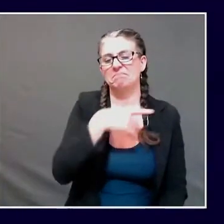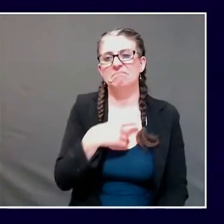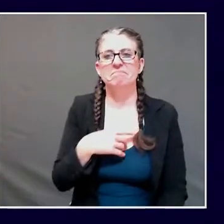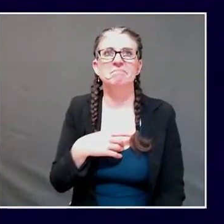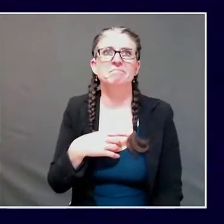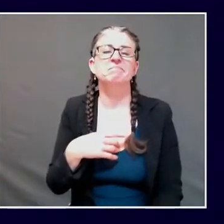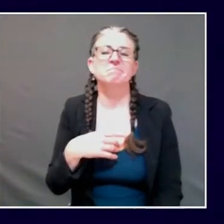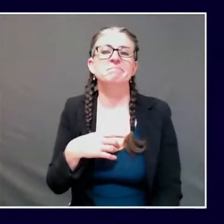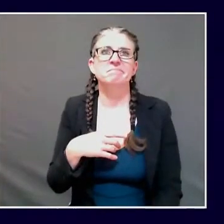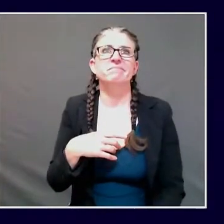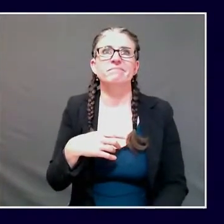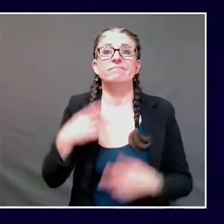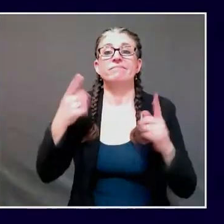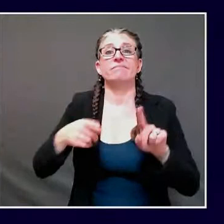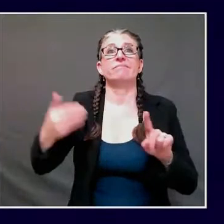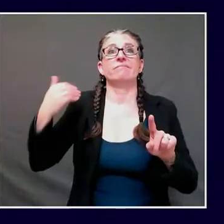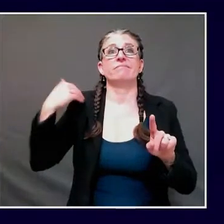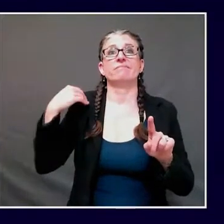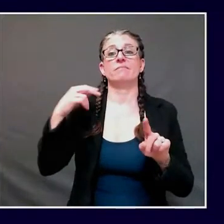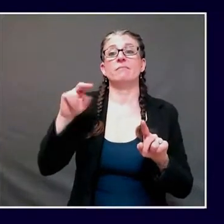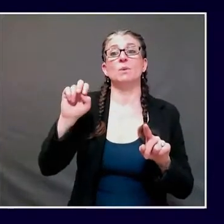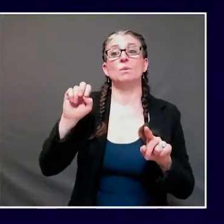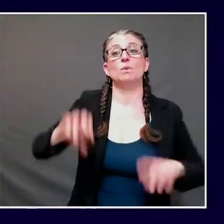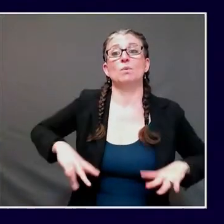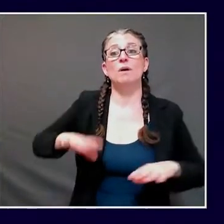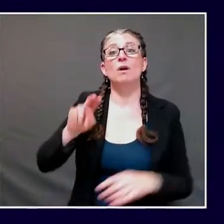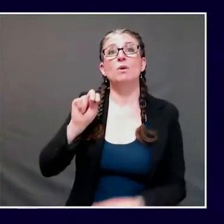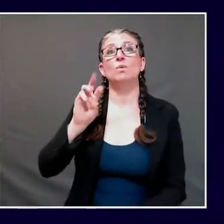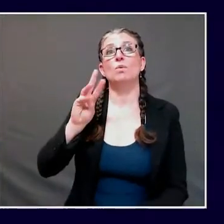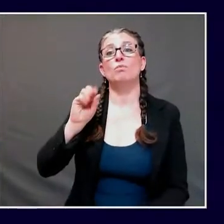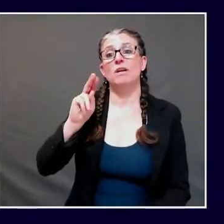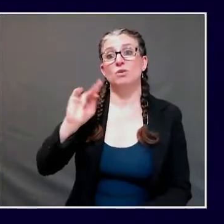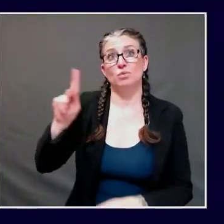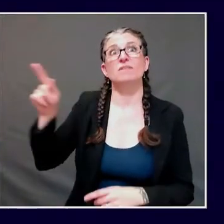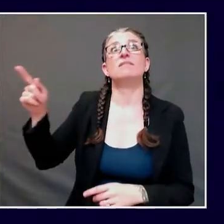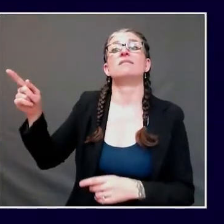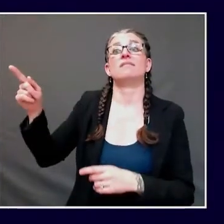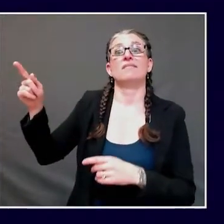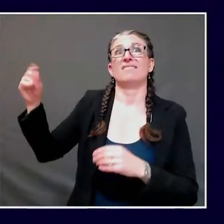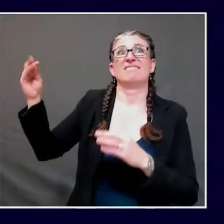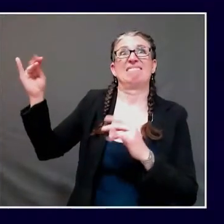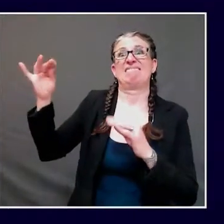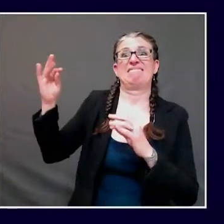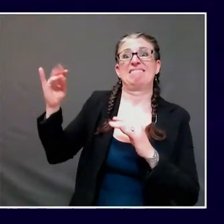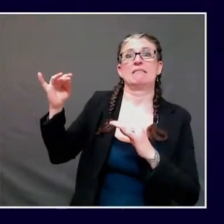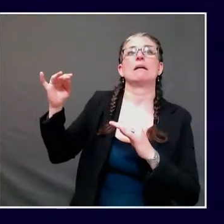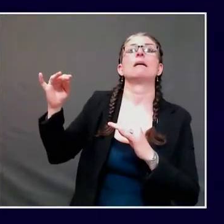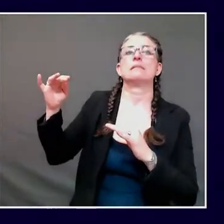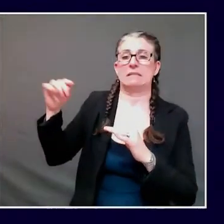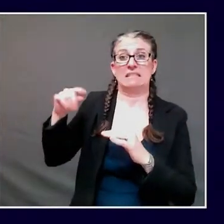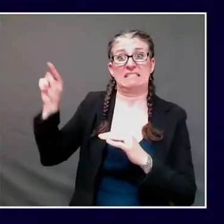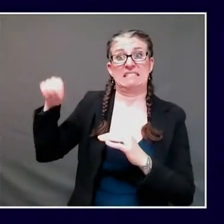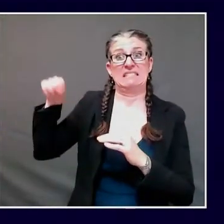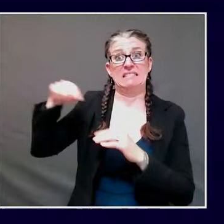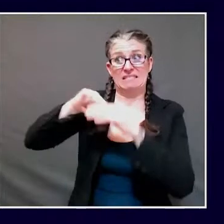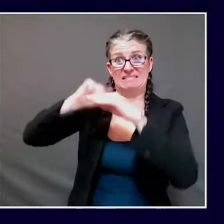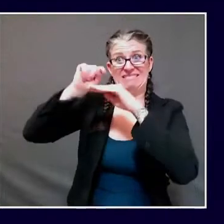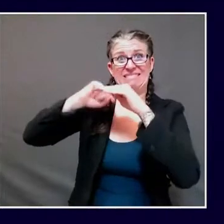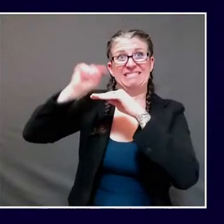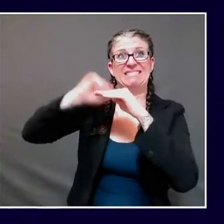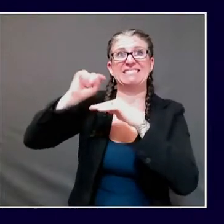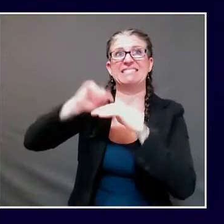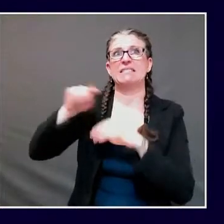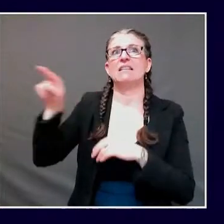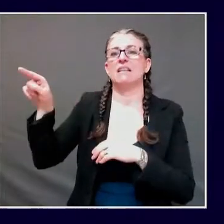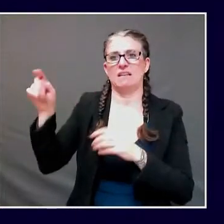counterparts because of increased outbreaks that they are seeing just across the border. So although they have done quite well, as has